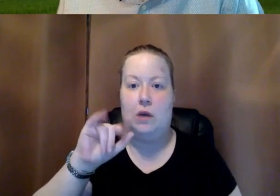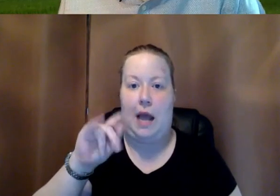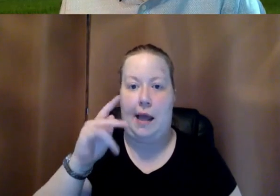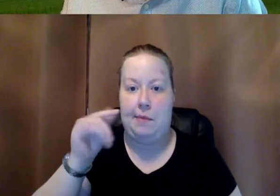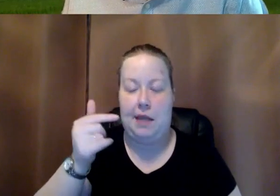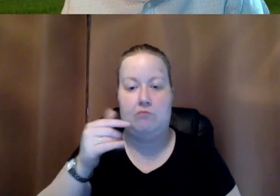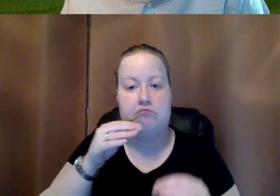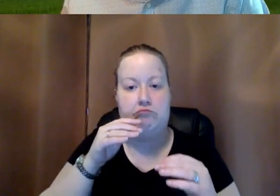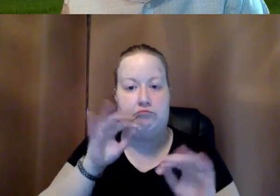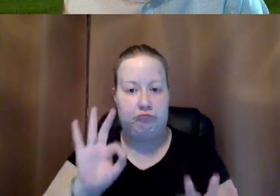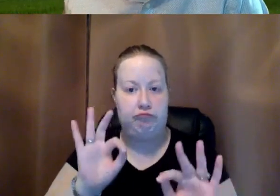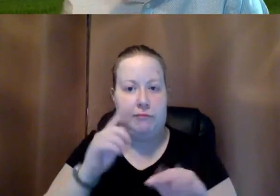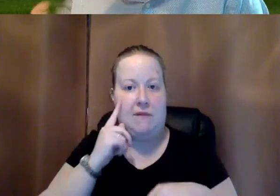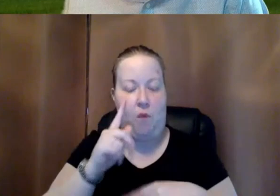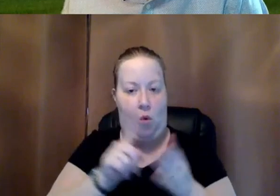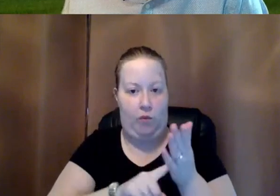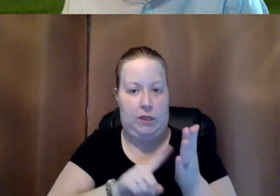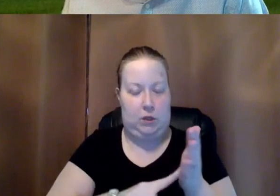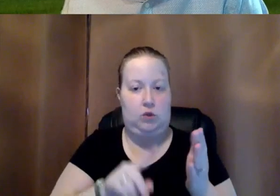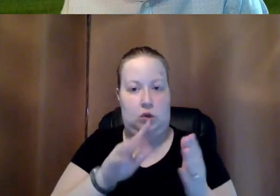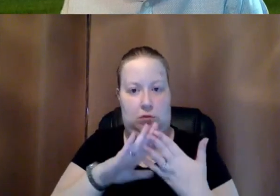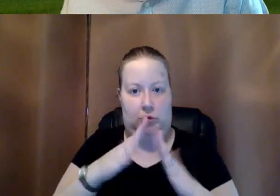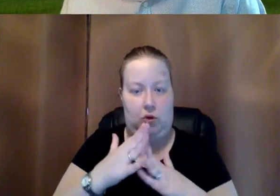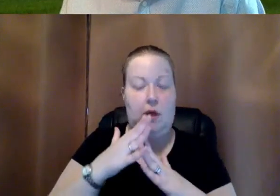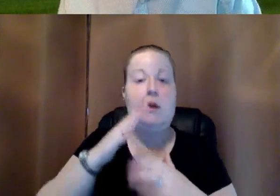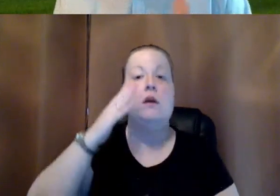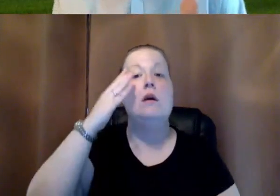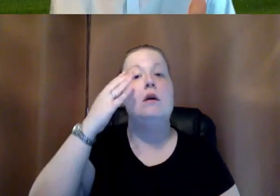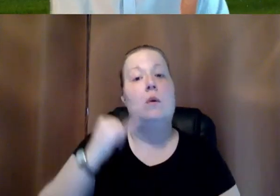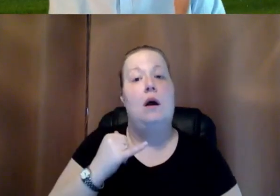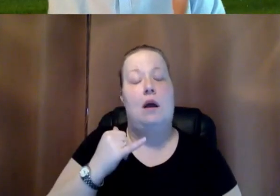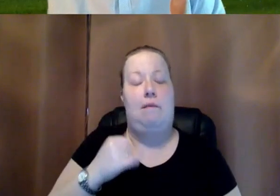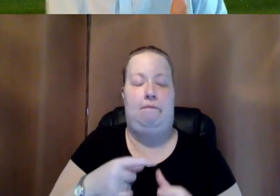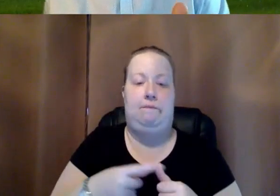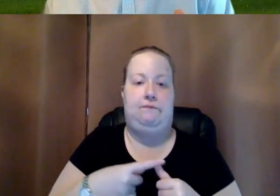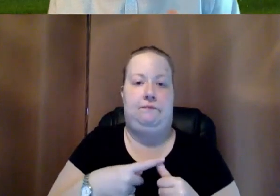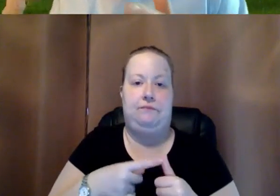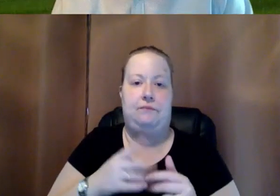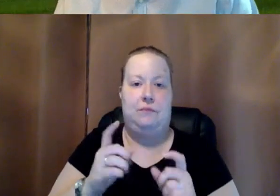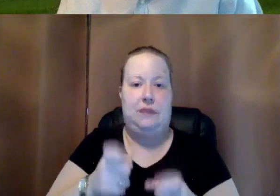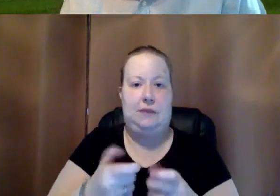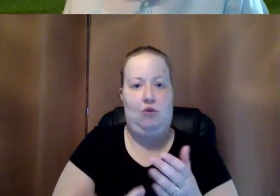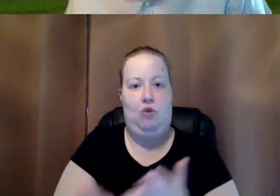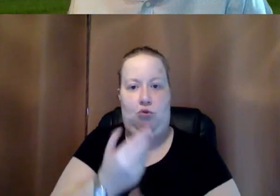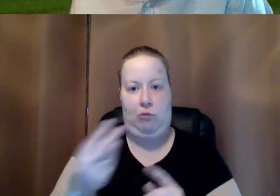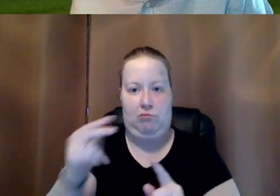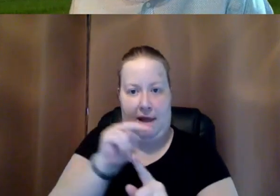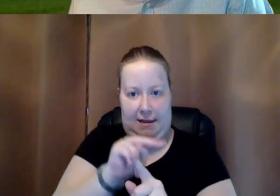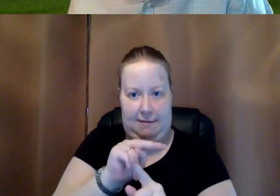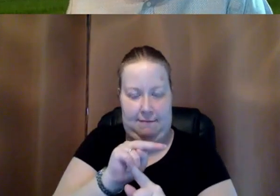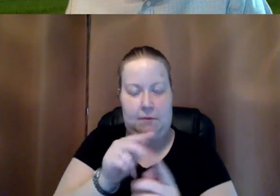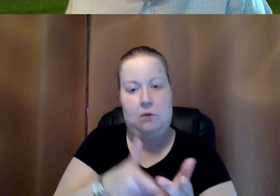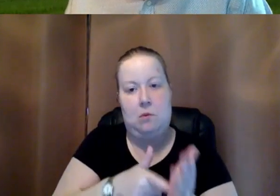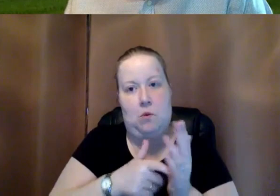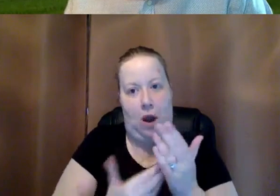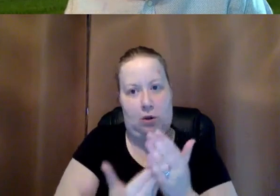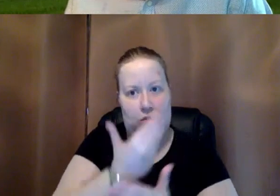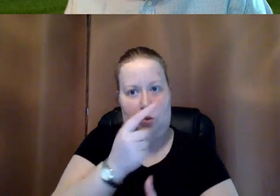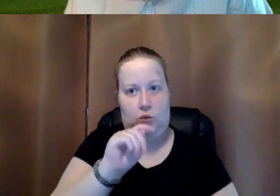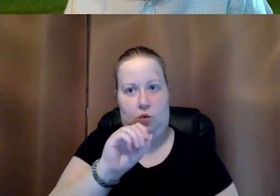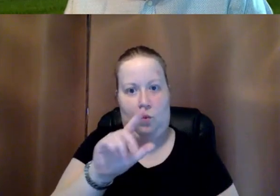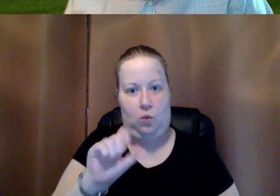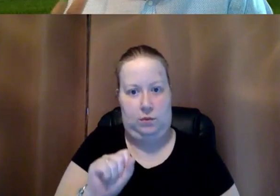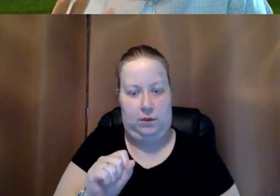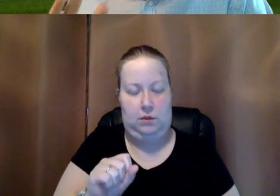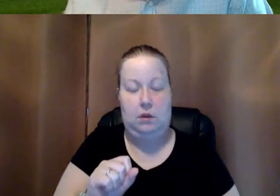community because it requires, first of all, it gives you a new perspective, I think, and it requires new tools. And